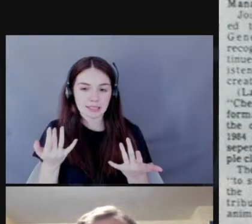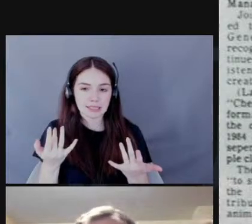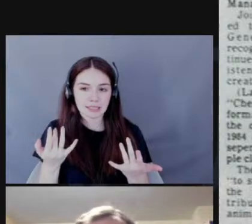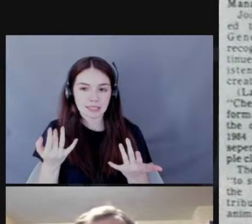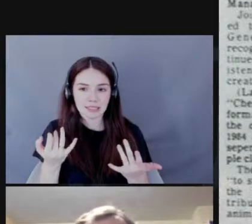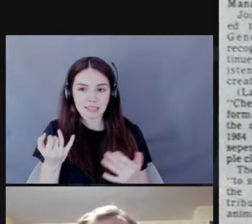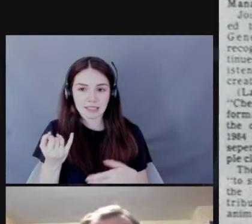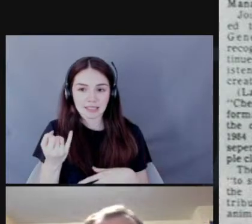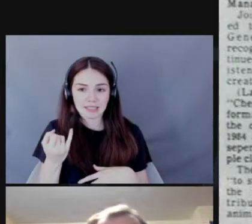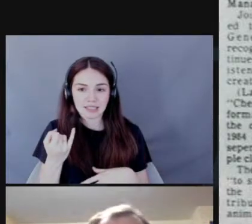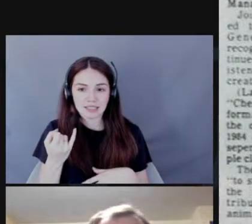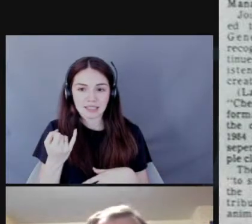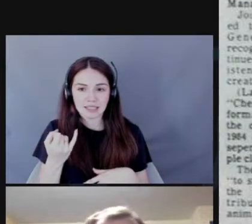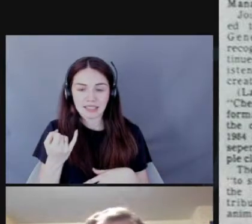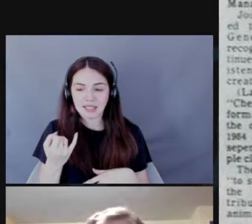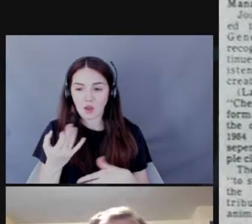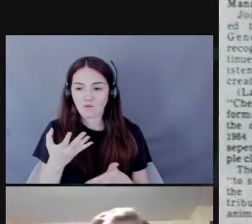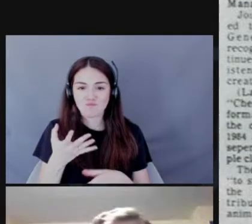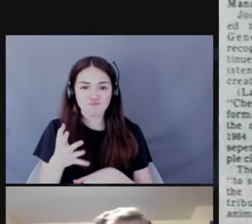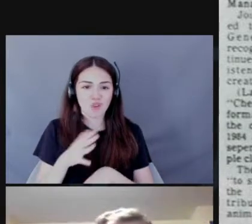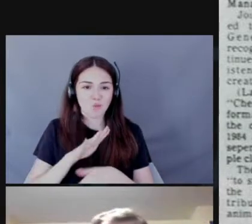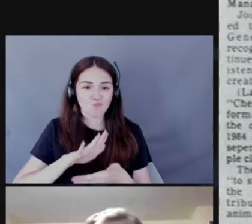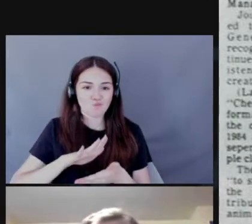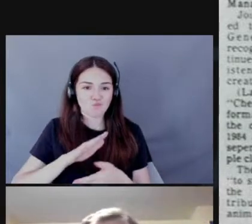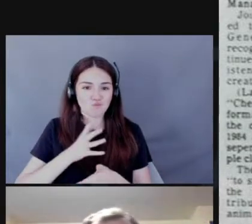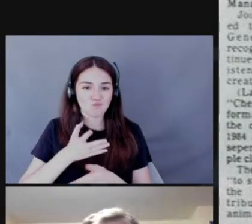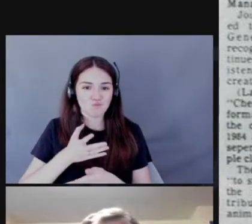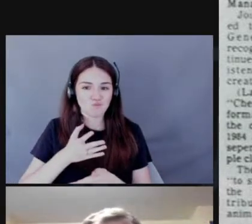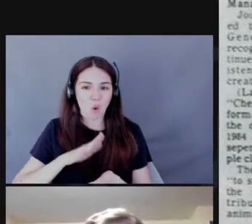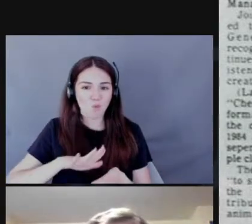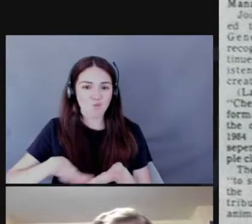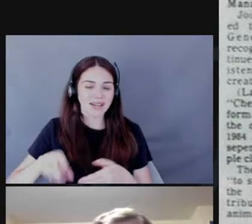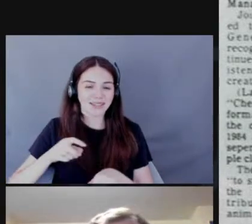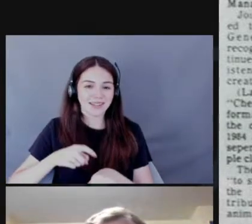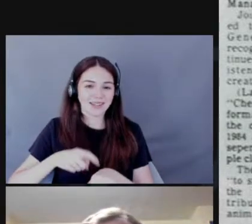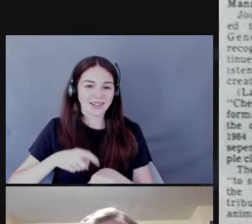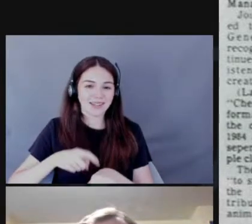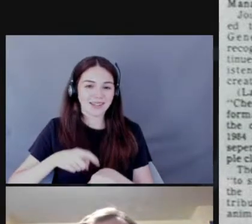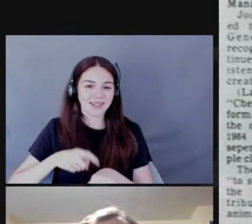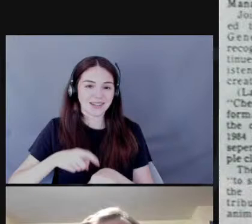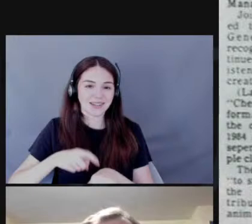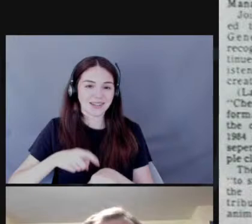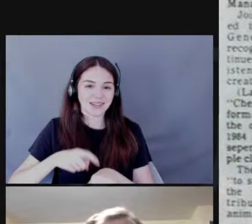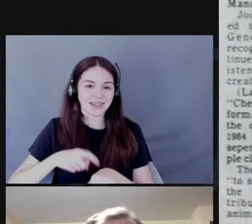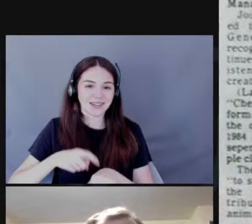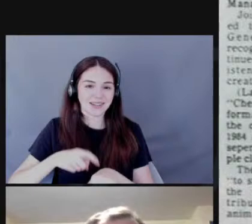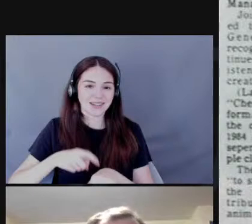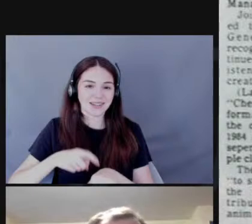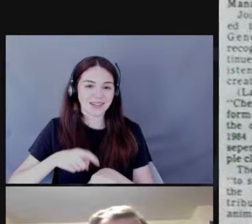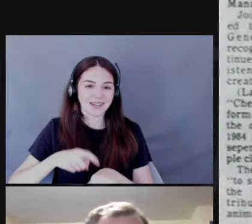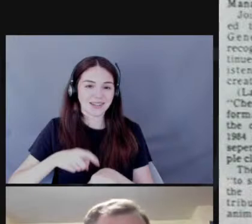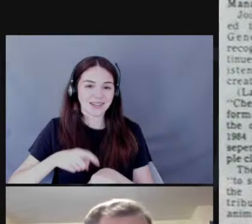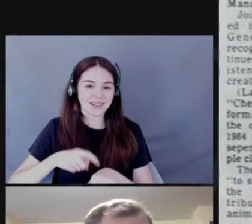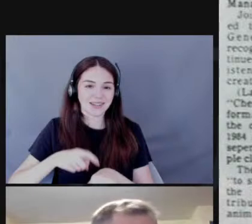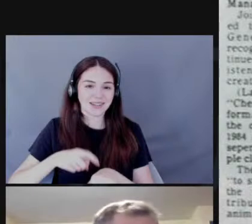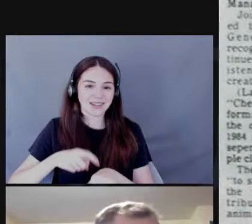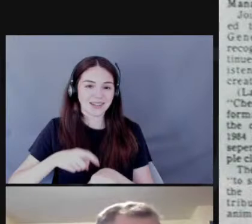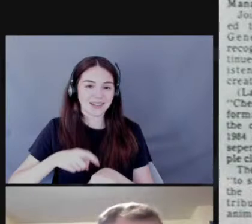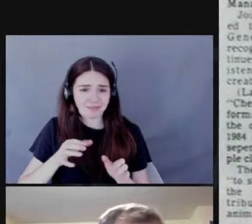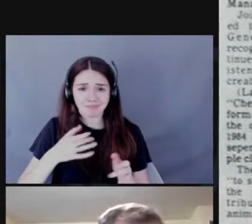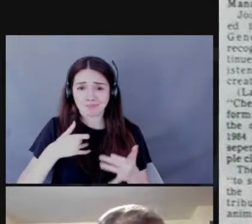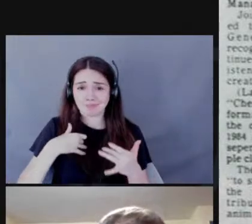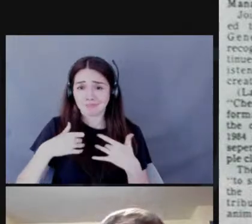frittering away their important time on a sea serpent. But even if they did, they were kind of worried about what the actual real